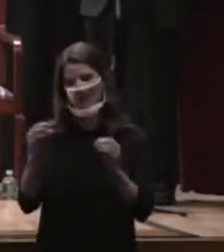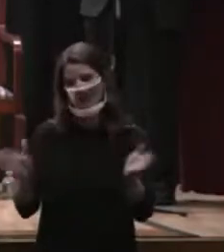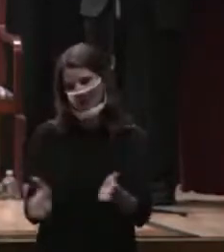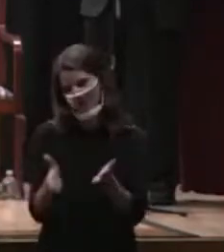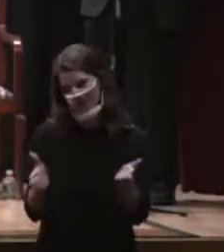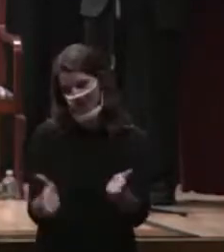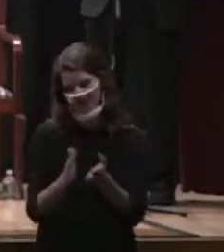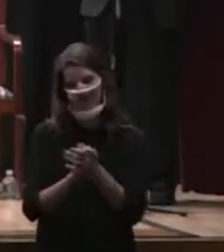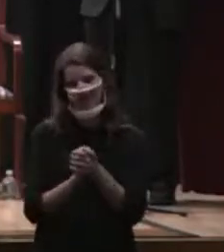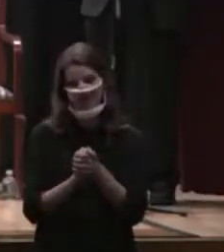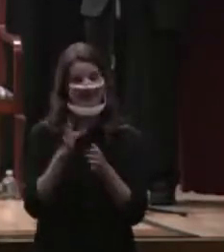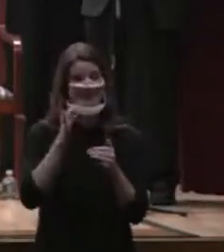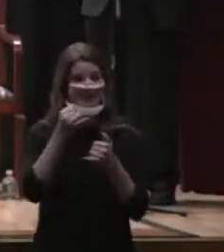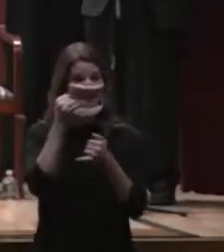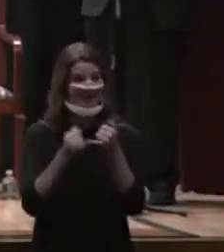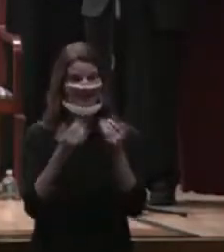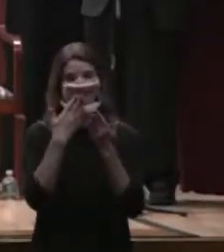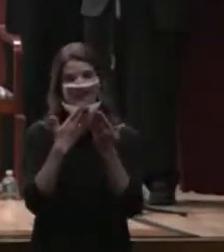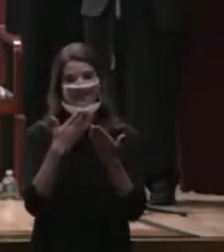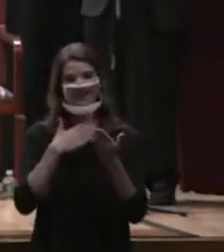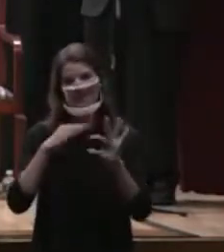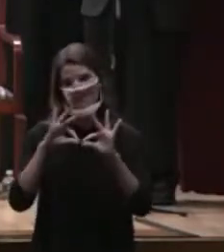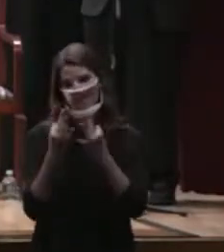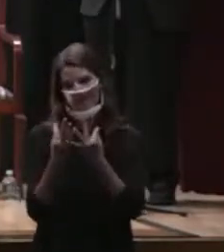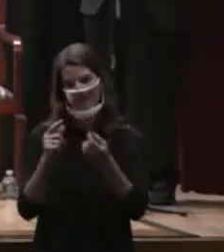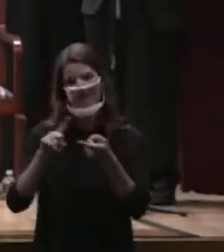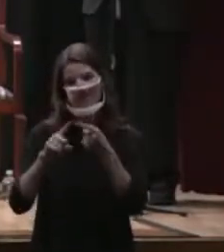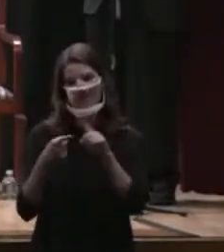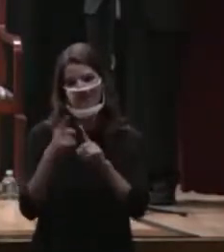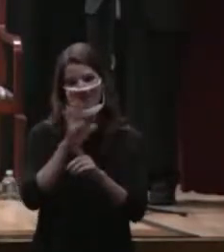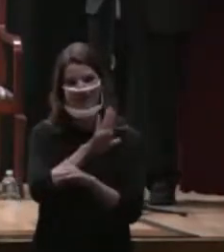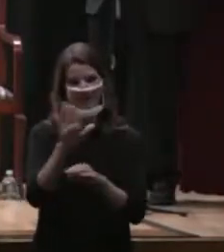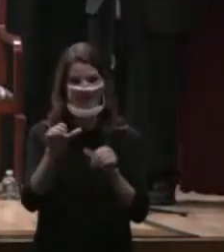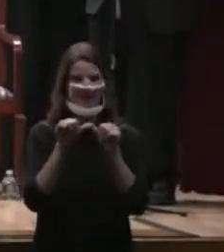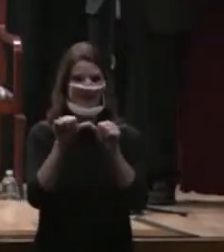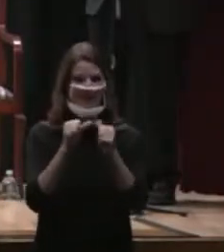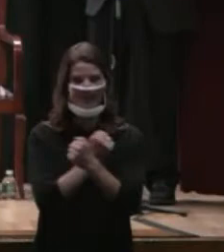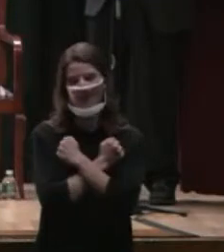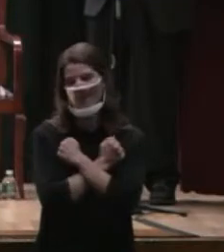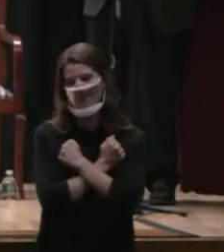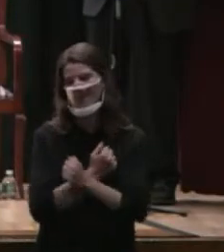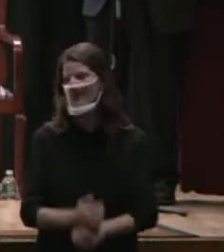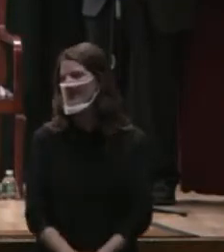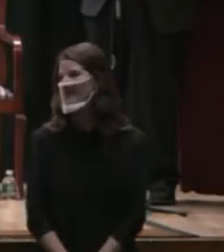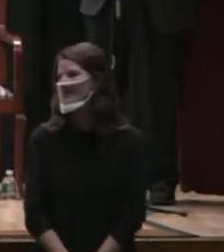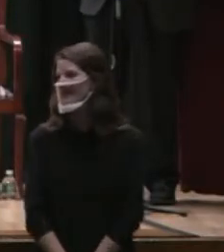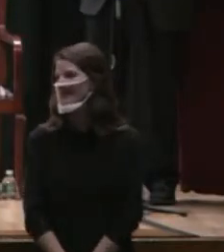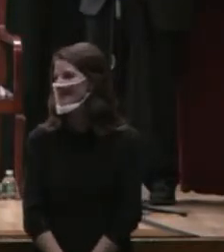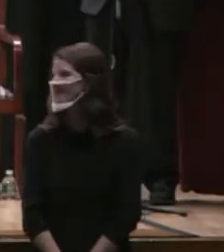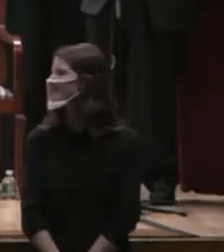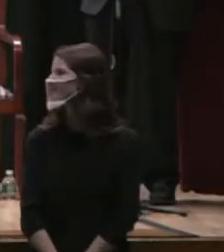encouragement. Finally, would want to thank my family and friends for their endless love.